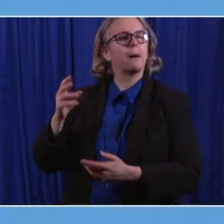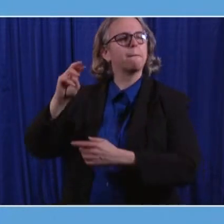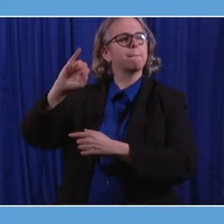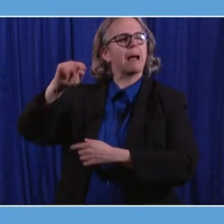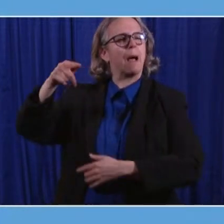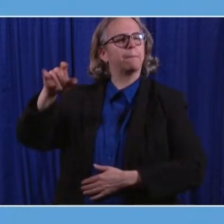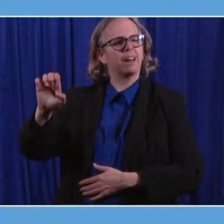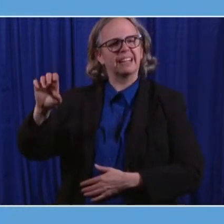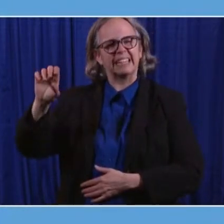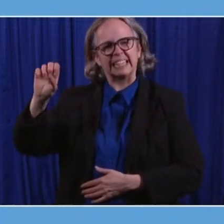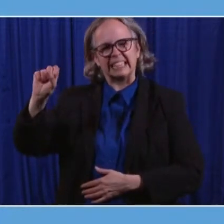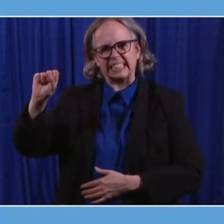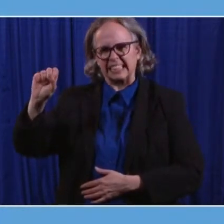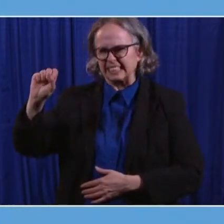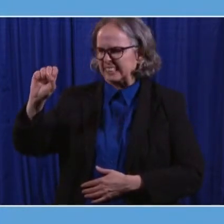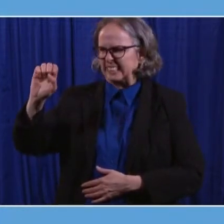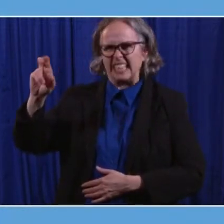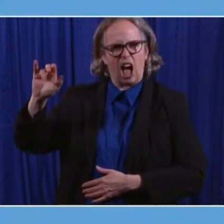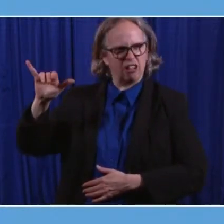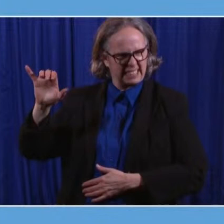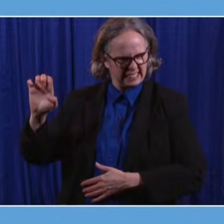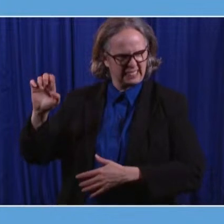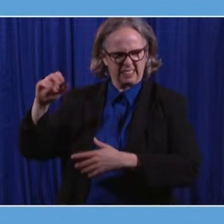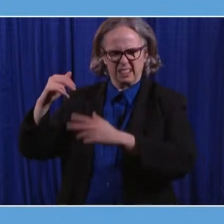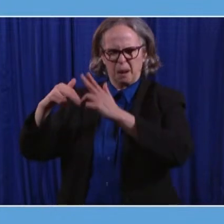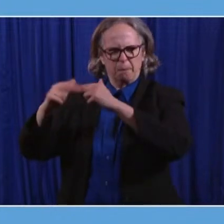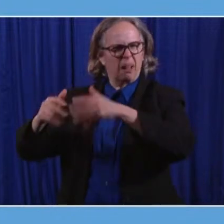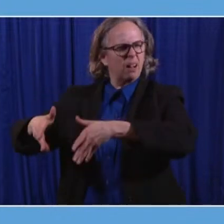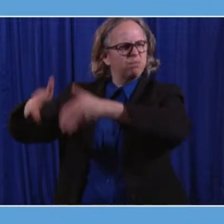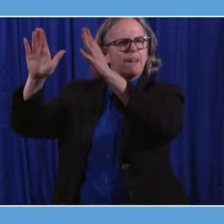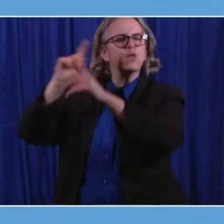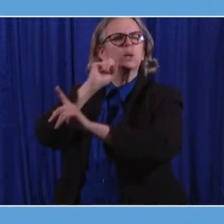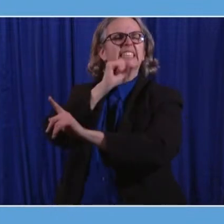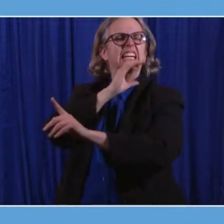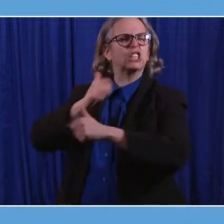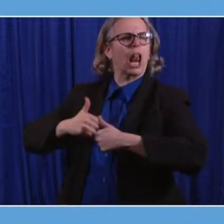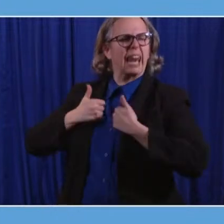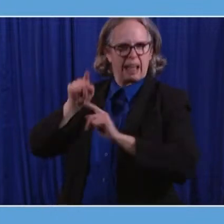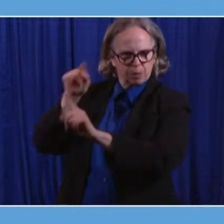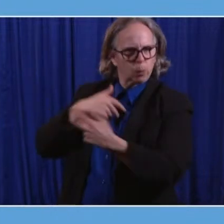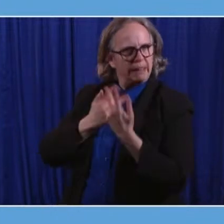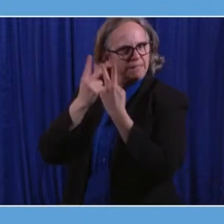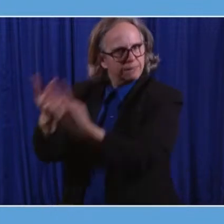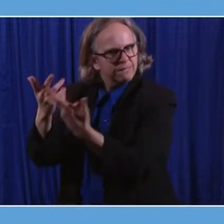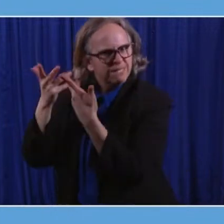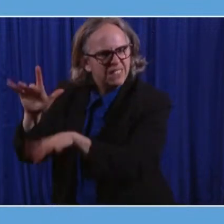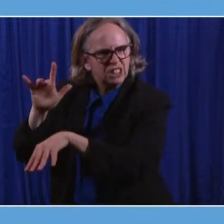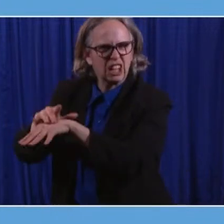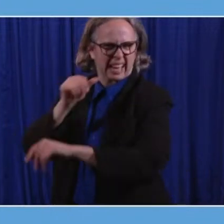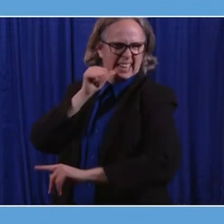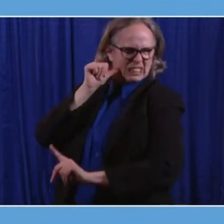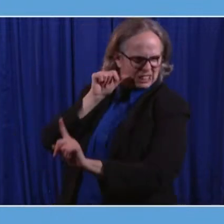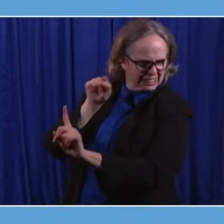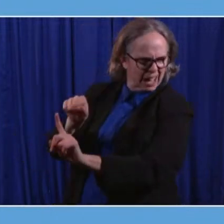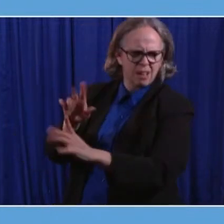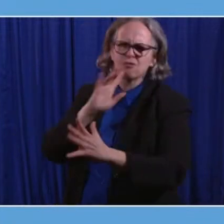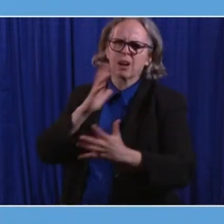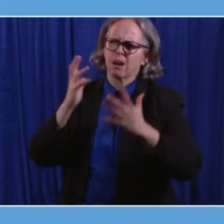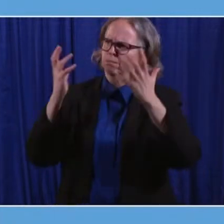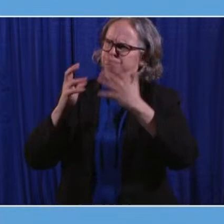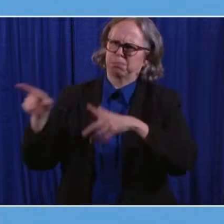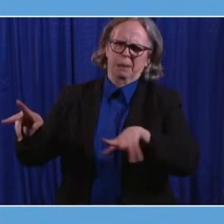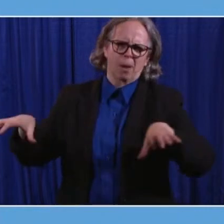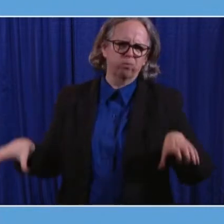Ohioans and Ohioans with disabilities. The Zanesville-Muskingum County Health Department is also doing a phenomenal job. I want to thank the